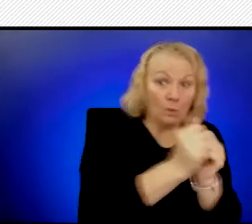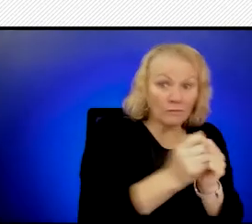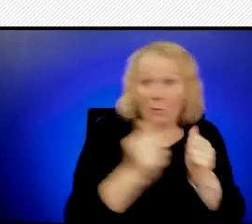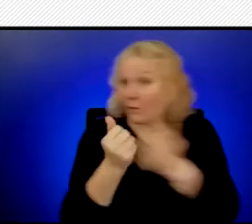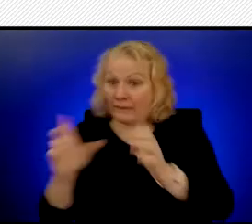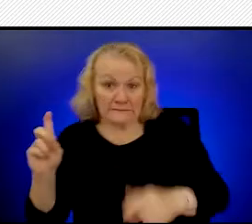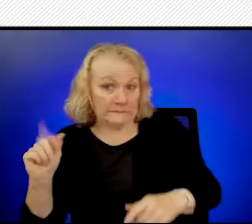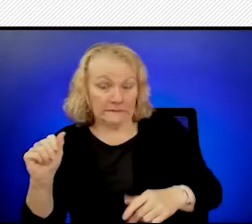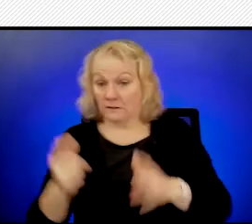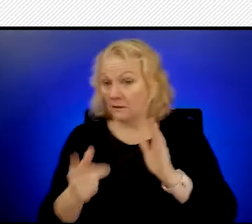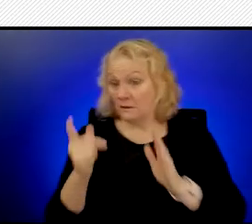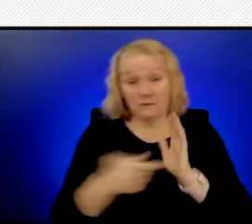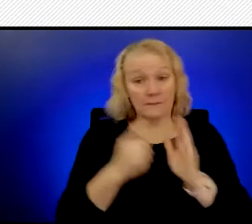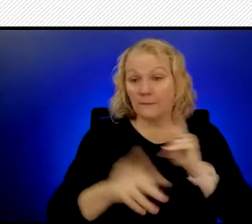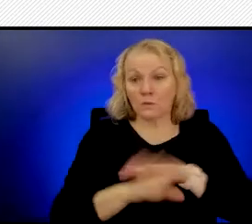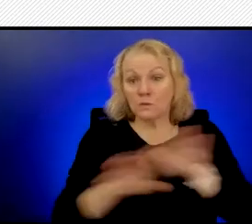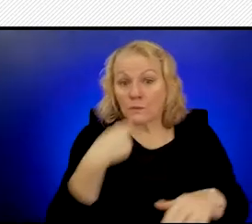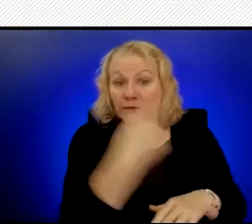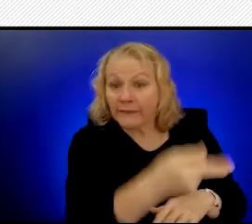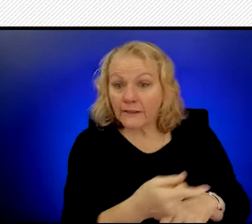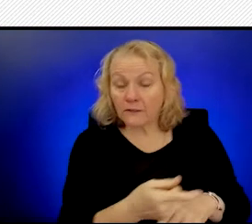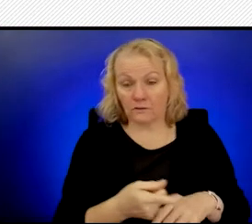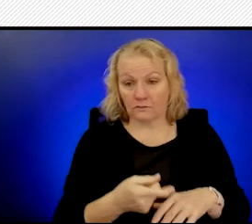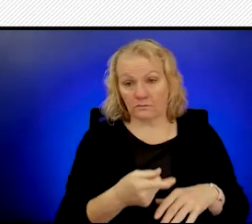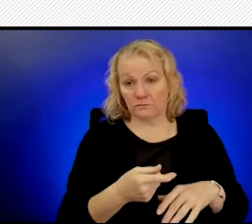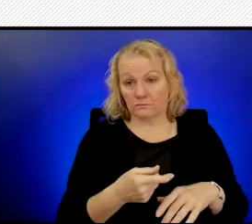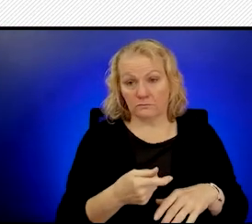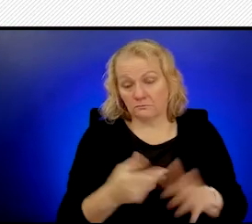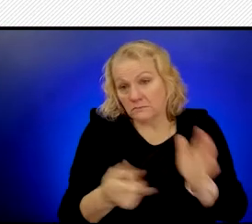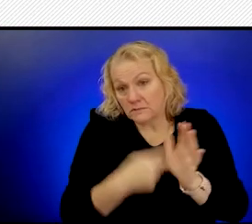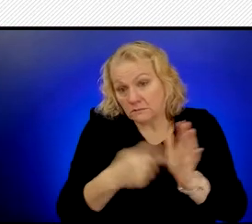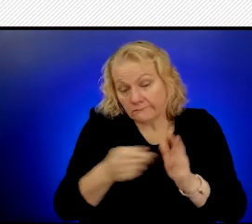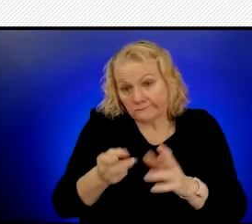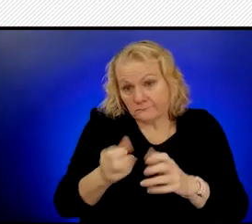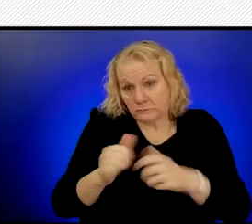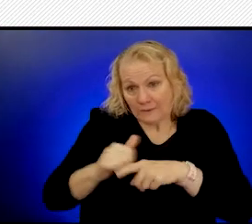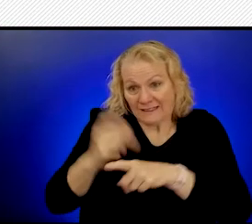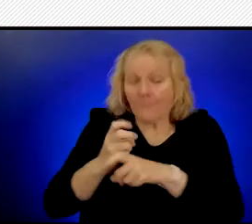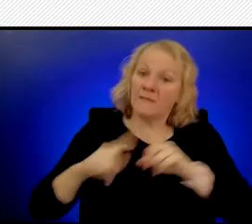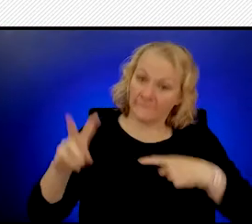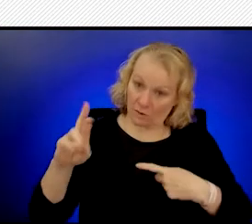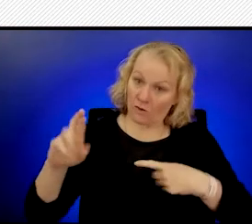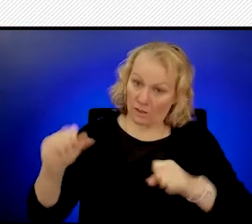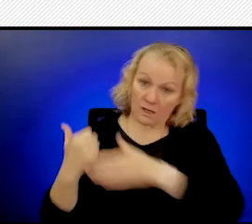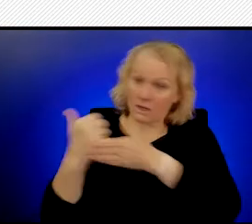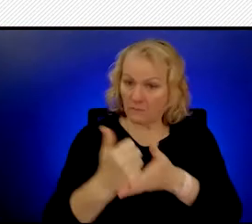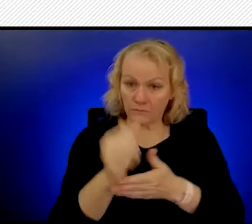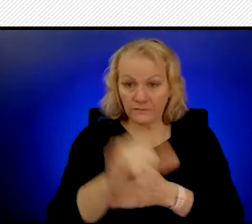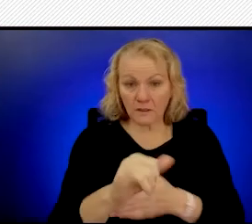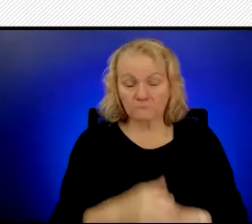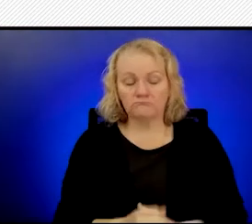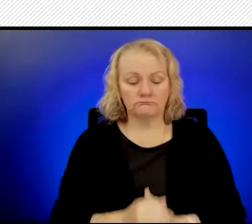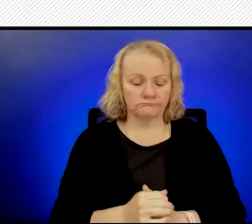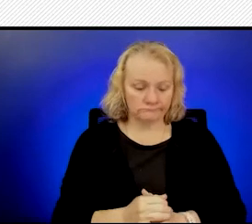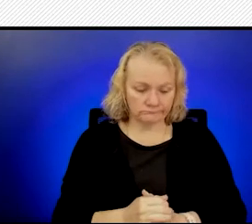Sometimes people don't tell you, it's going to be hard to train, and Voc Rehab can help with that. So we